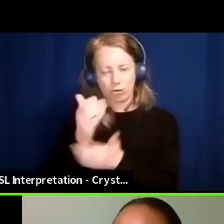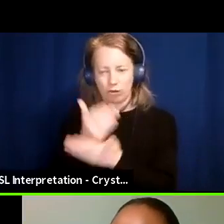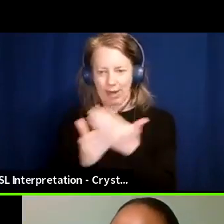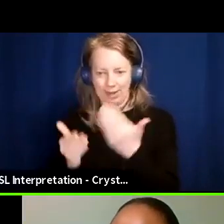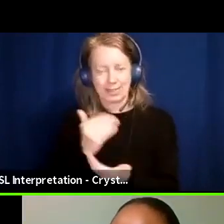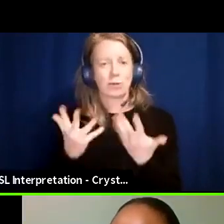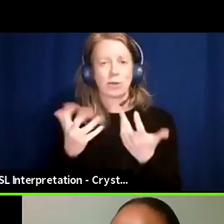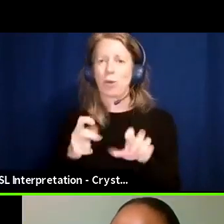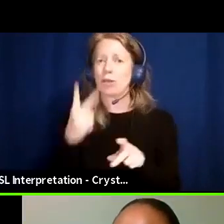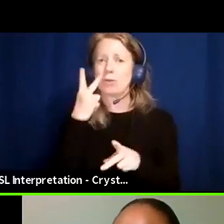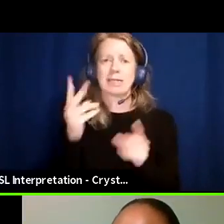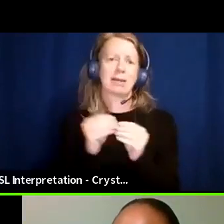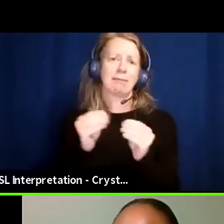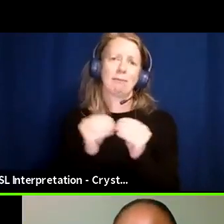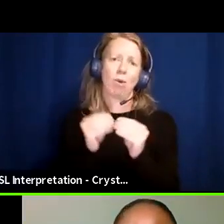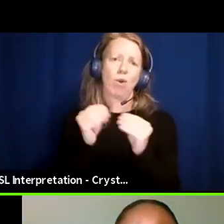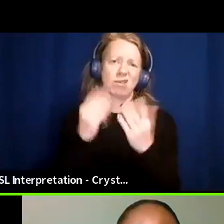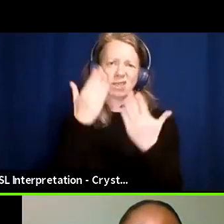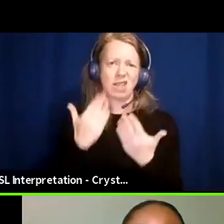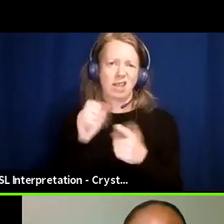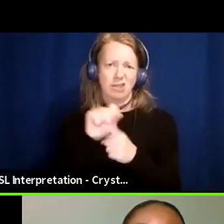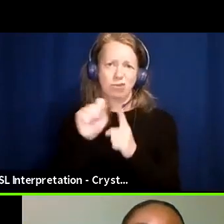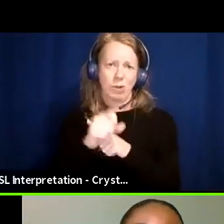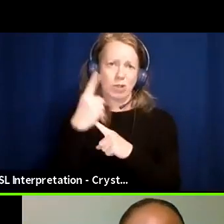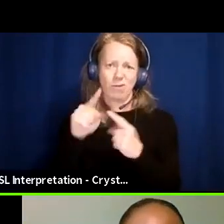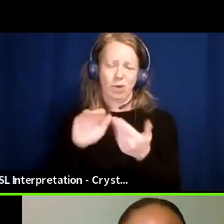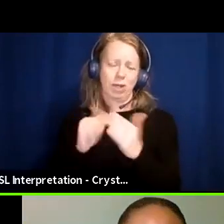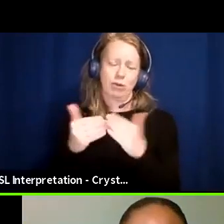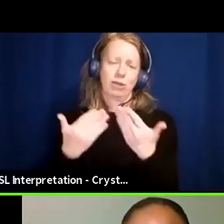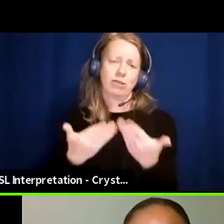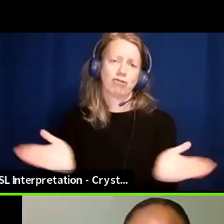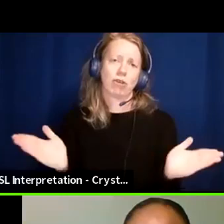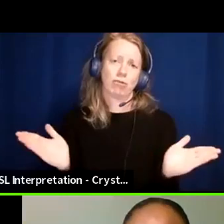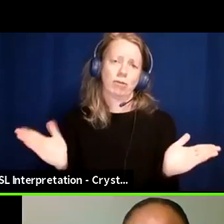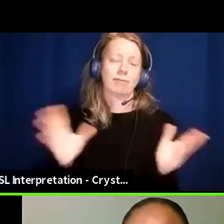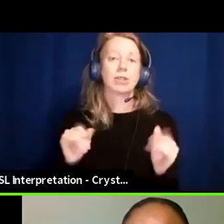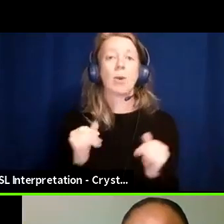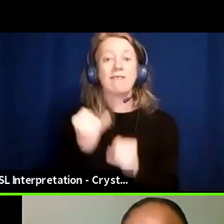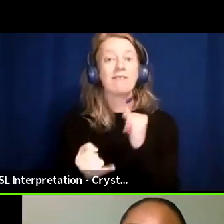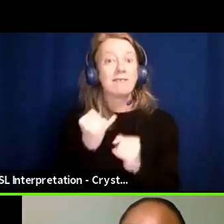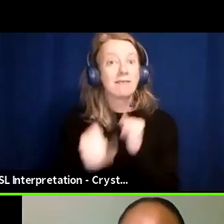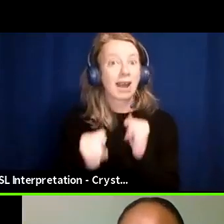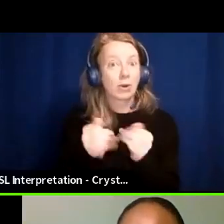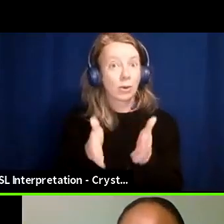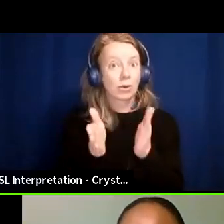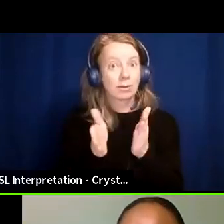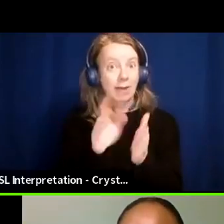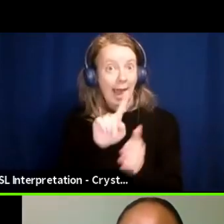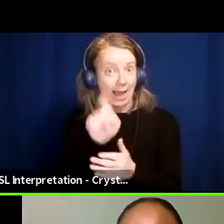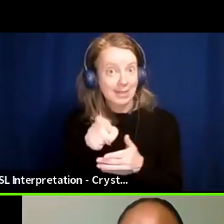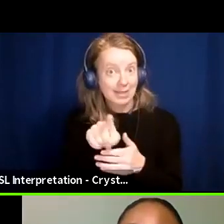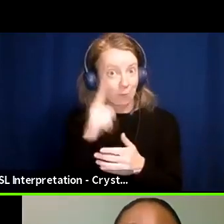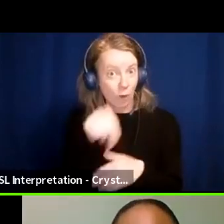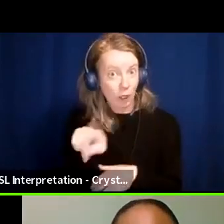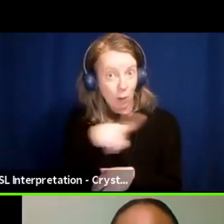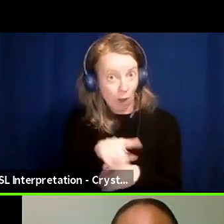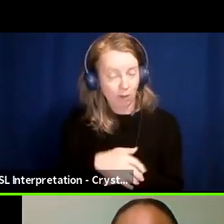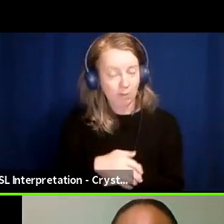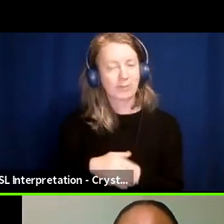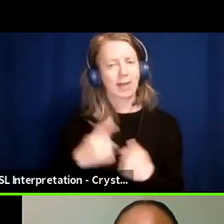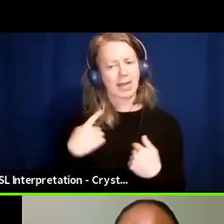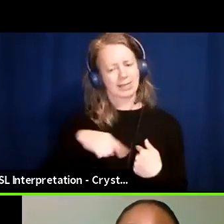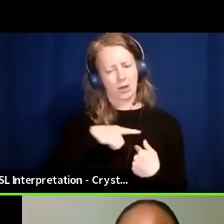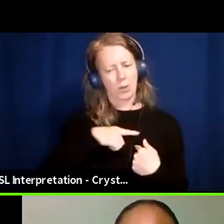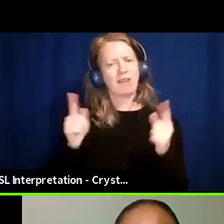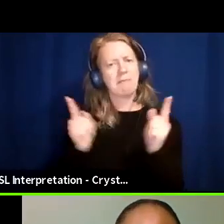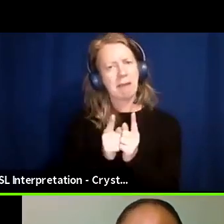circumstances for our community. So I have a final ask for you. We've shared with you through 2